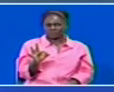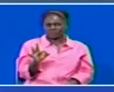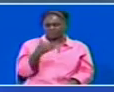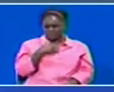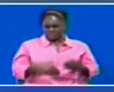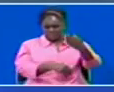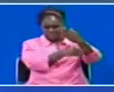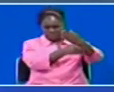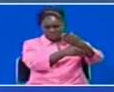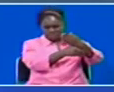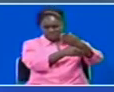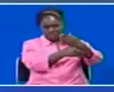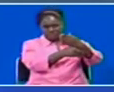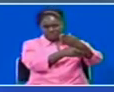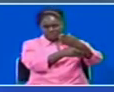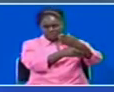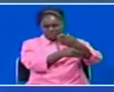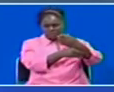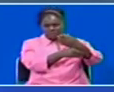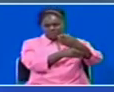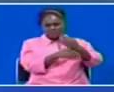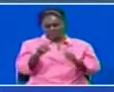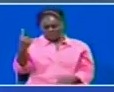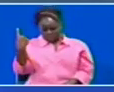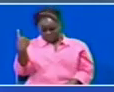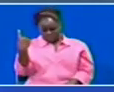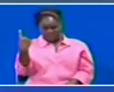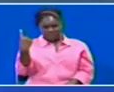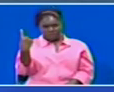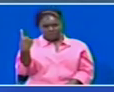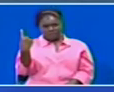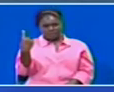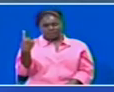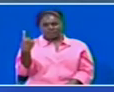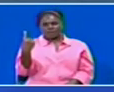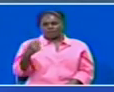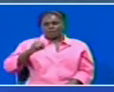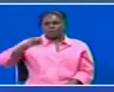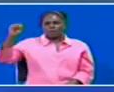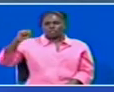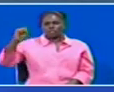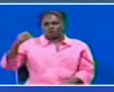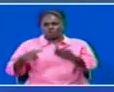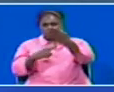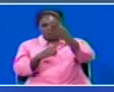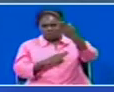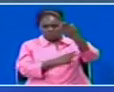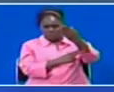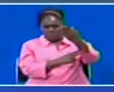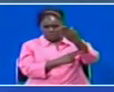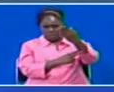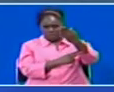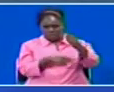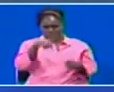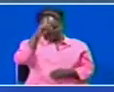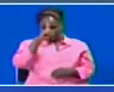agree. Because I think that, first of all, given the fact that the political pillar is a very critical pillar to